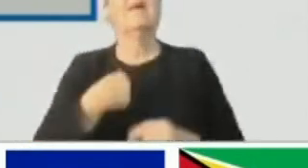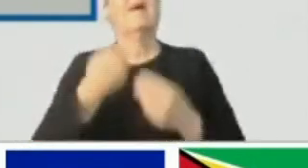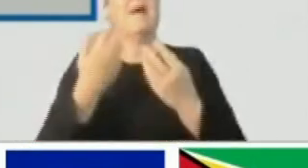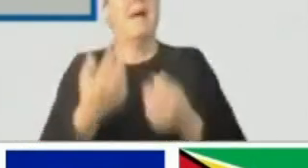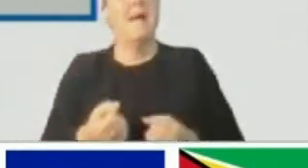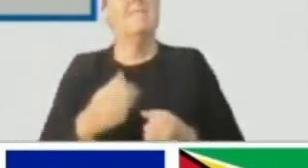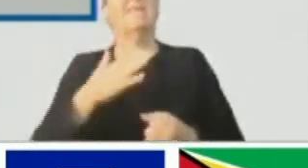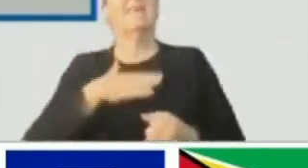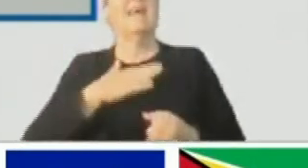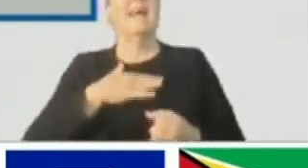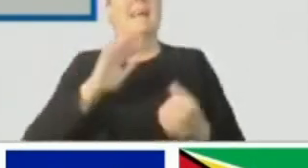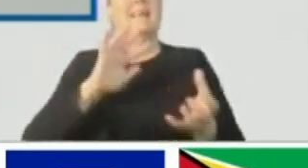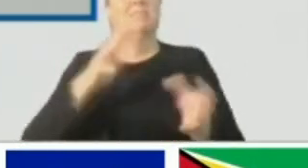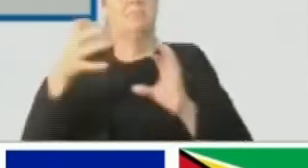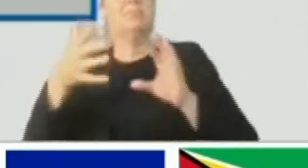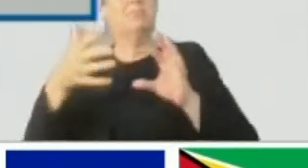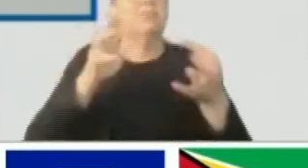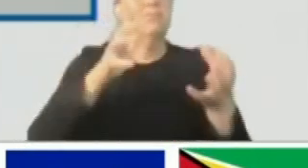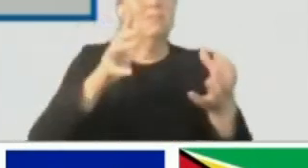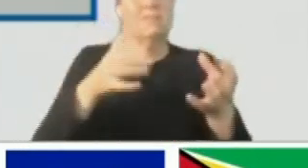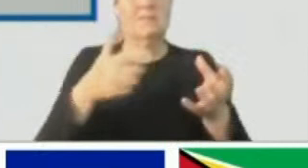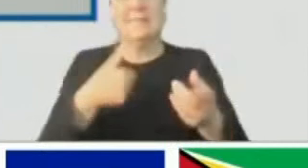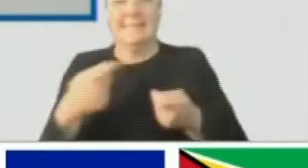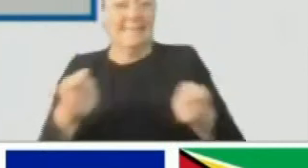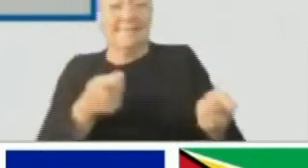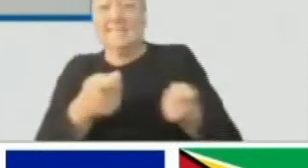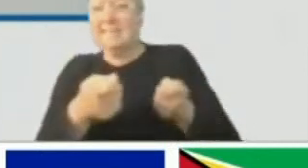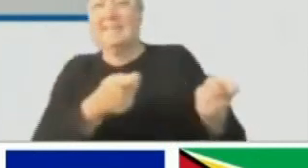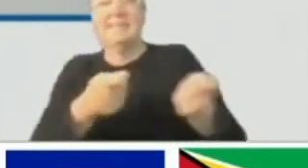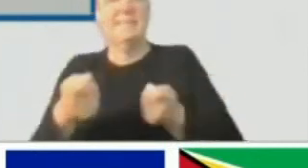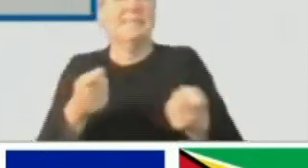capabilities. It has highlighted that economic growth and